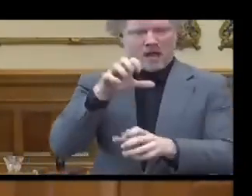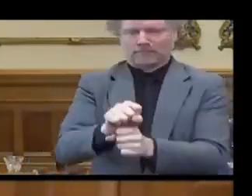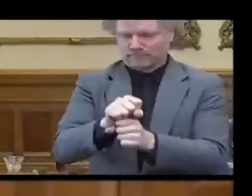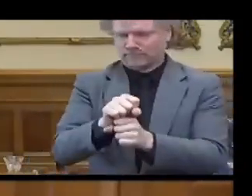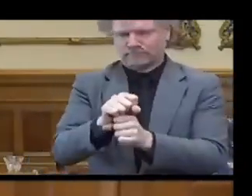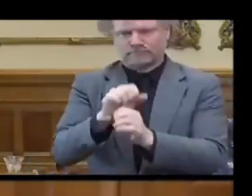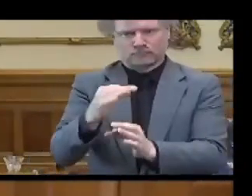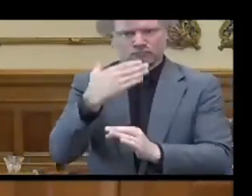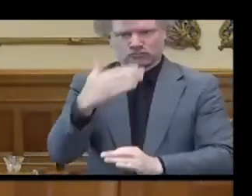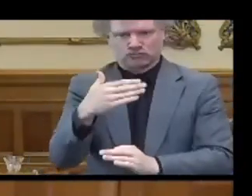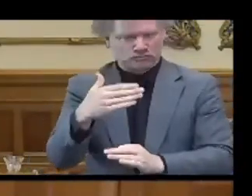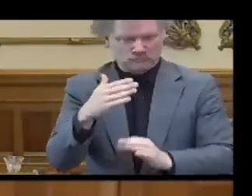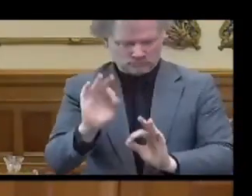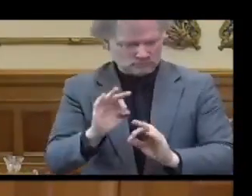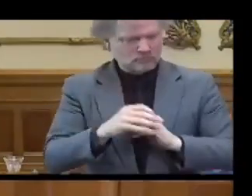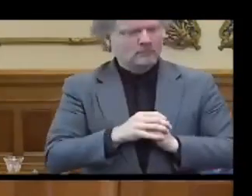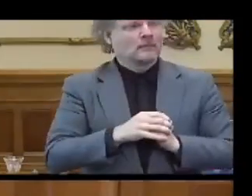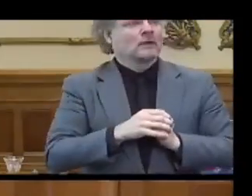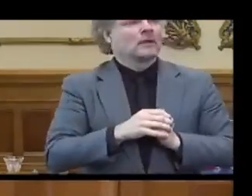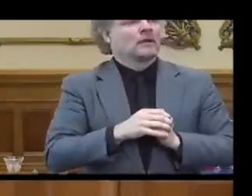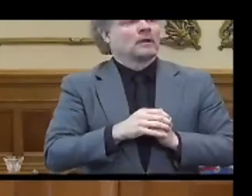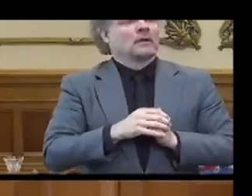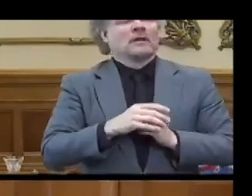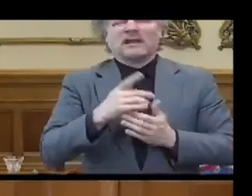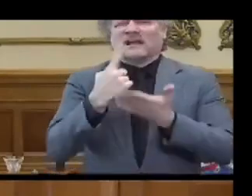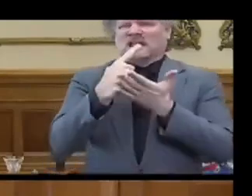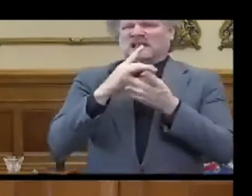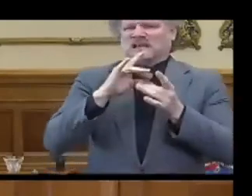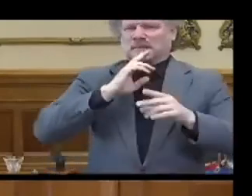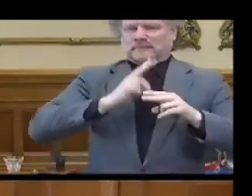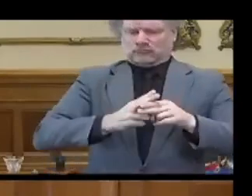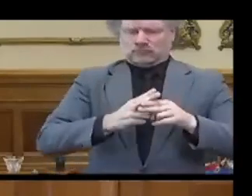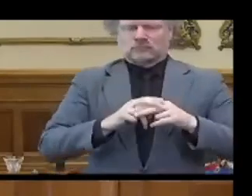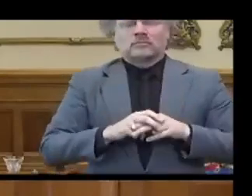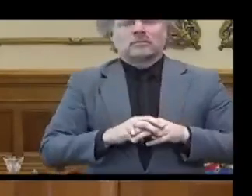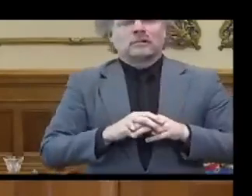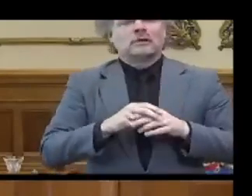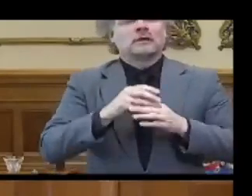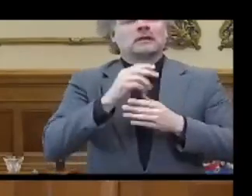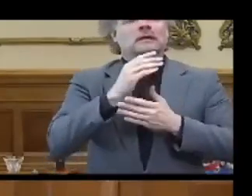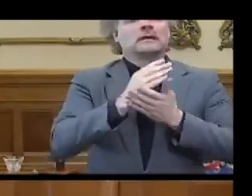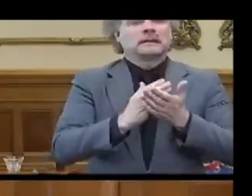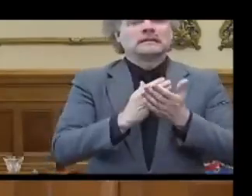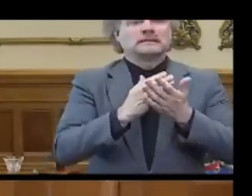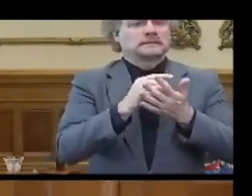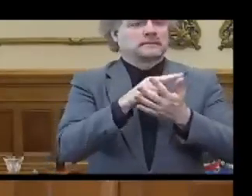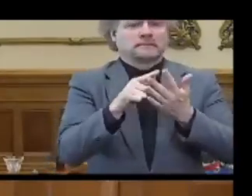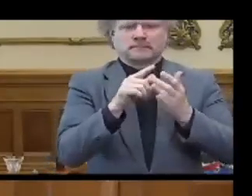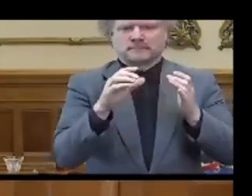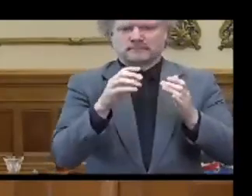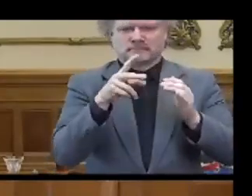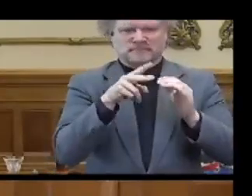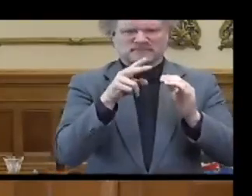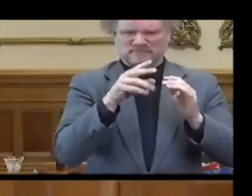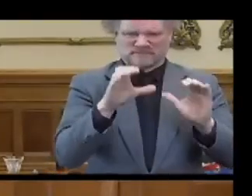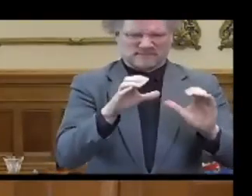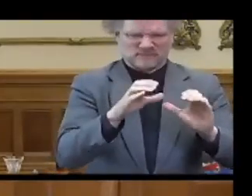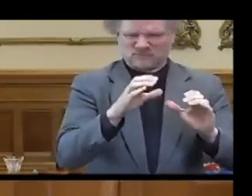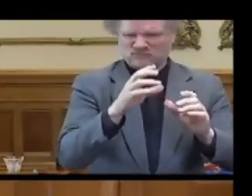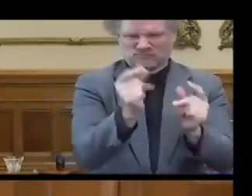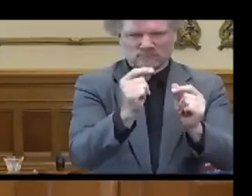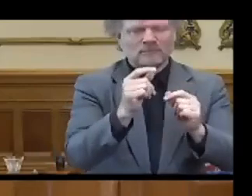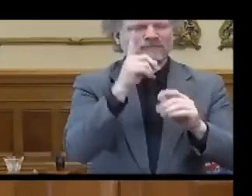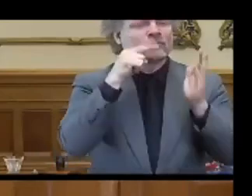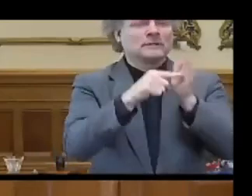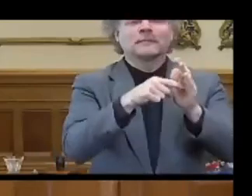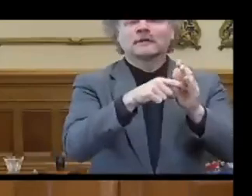well, sir. Like I mentioned earlier, there were certain provisions that we took immediately with, such as the